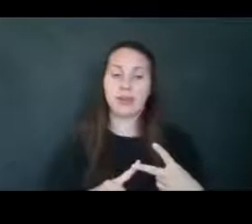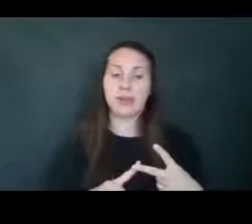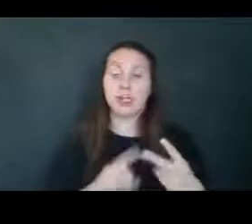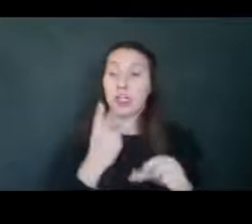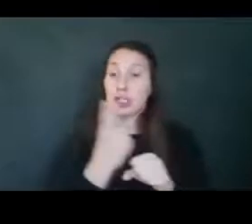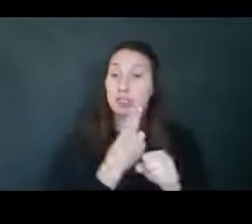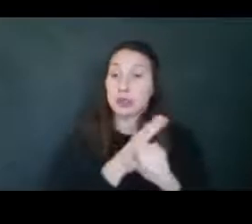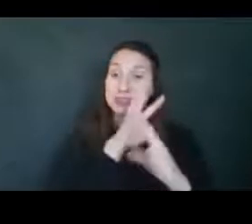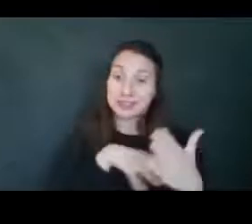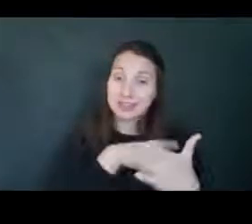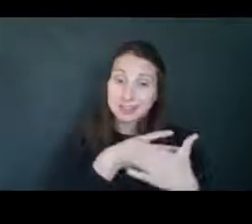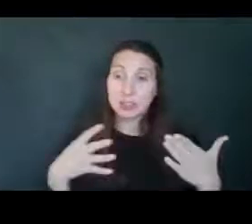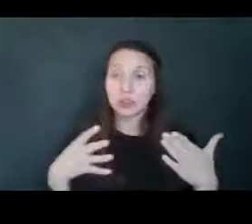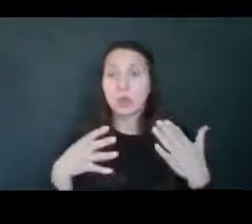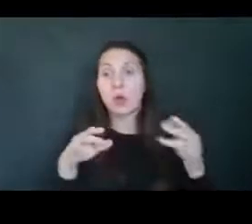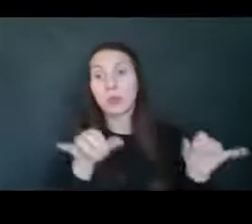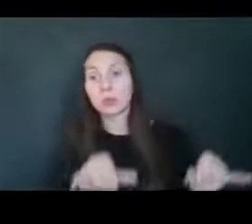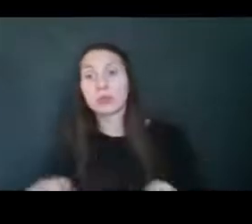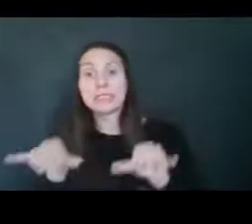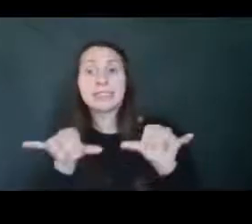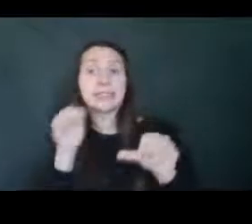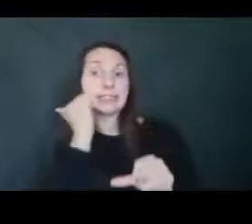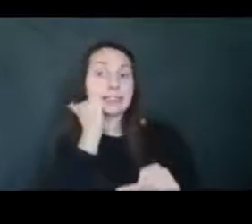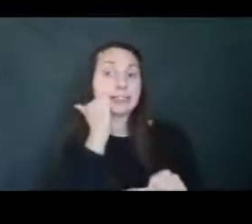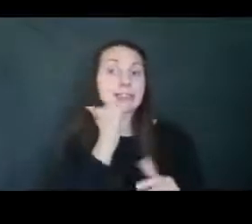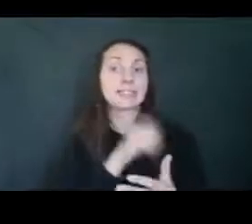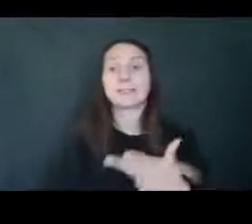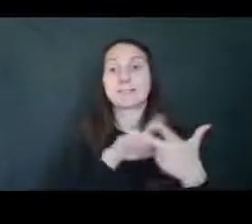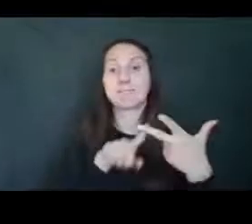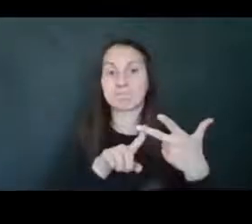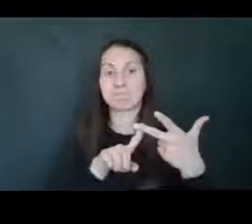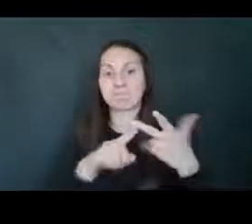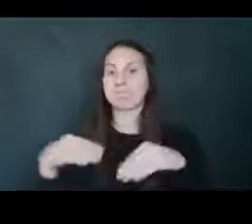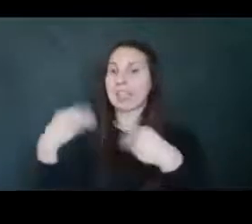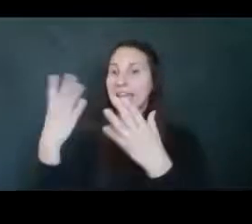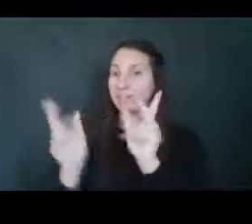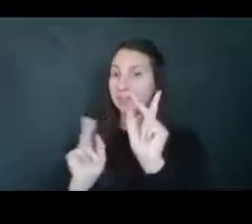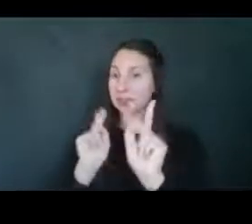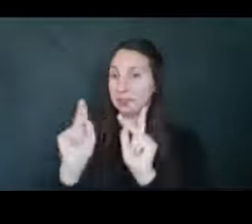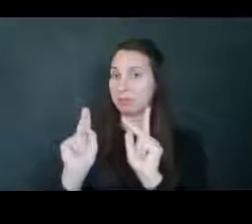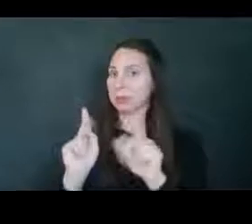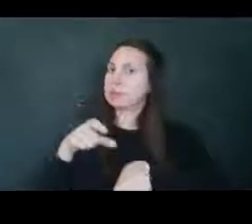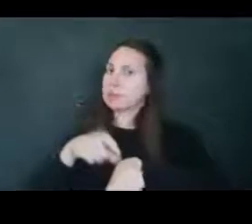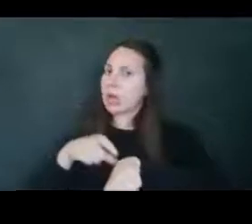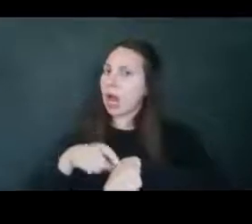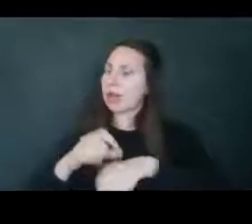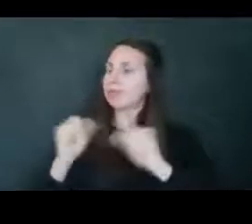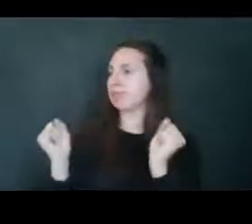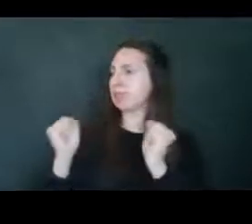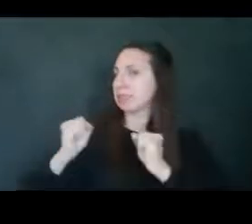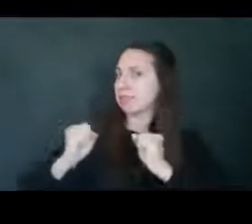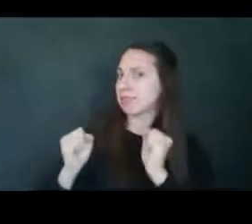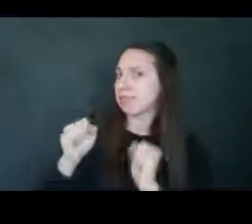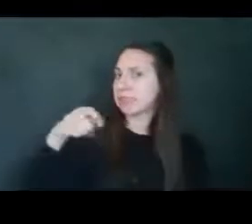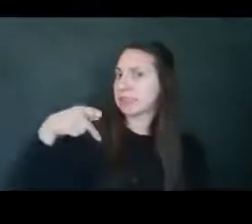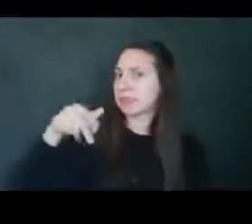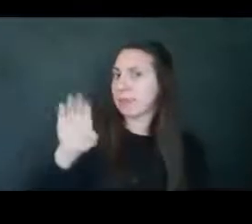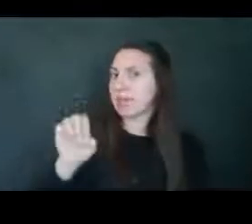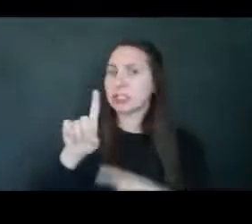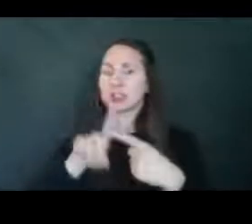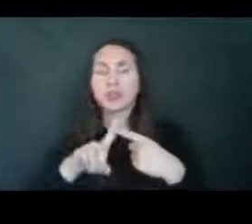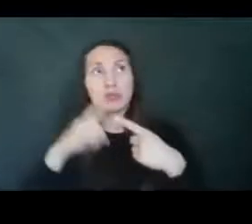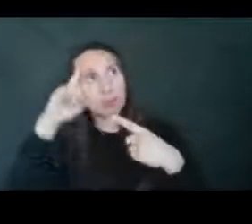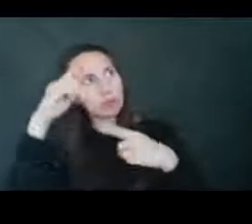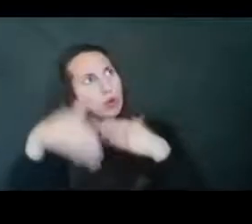and routines, giving individuals the space and time to process information, and several other tips.